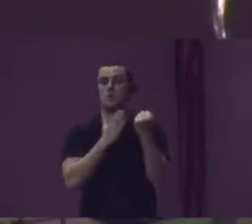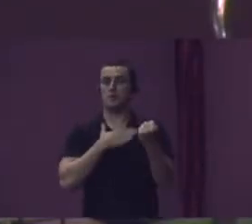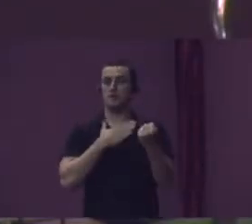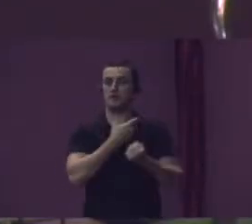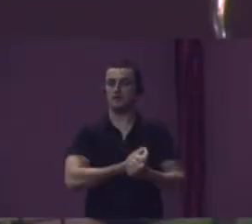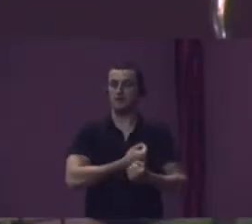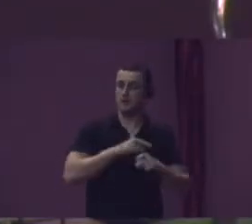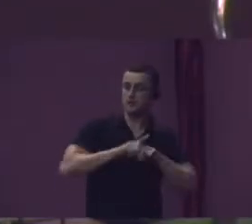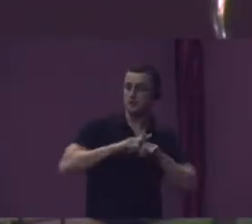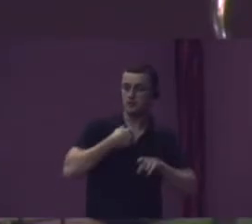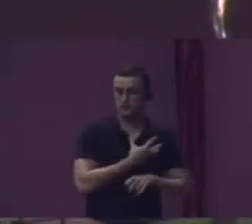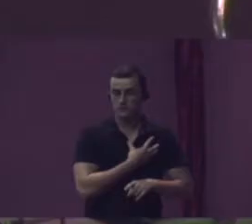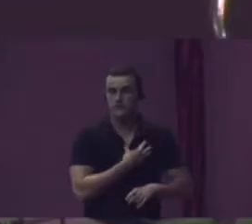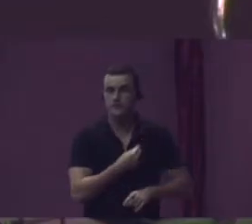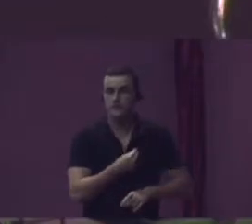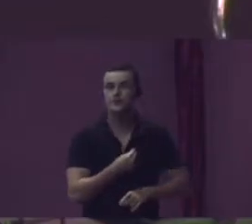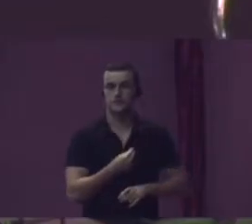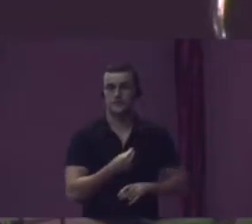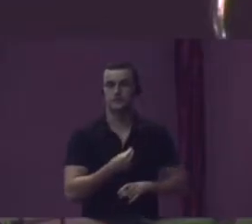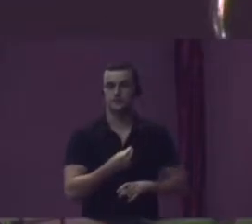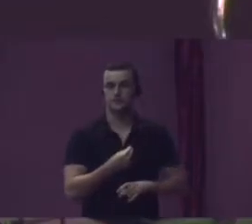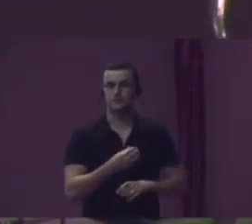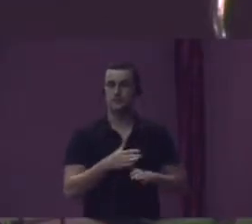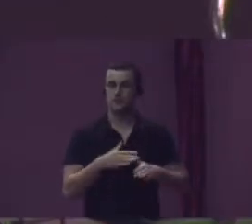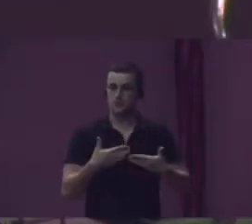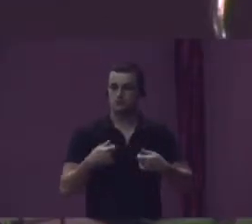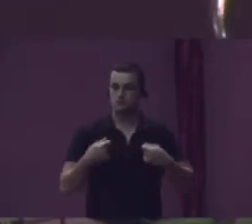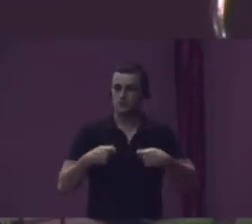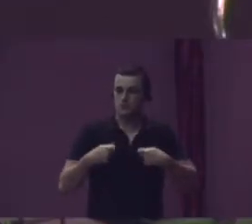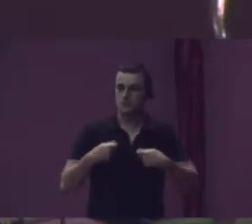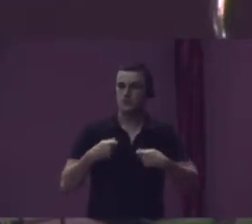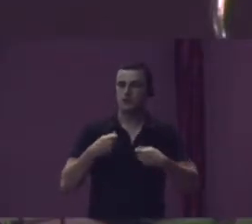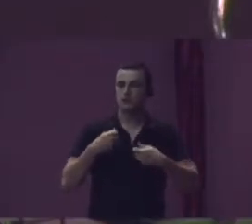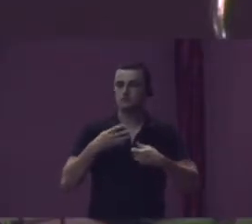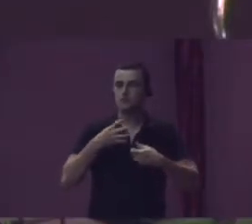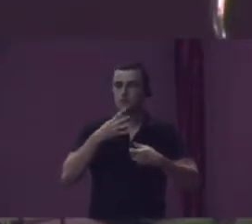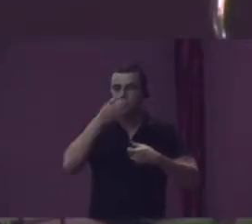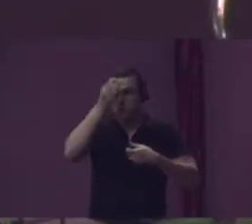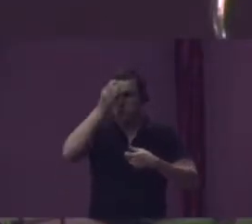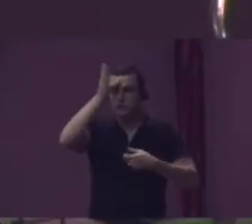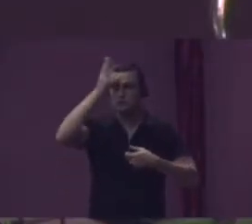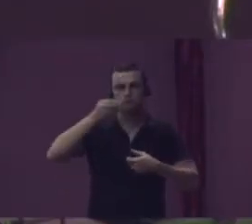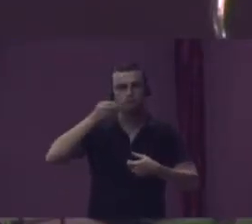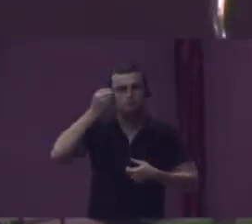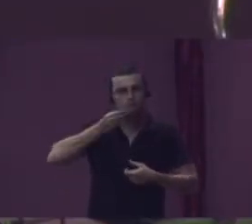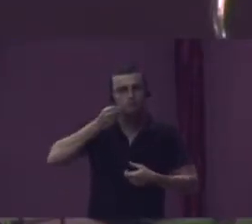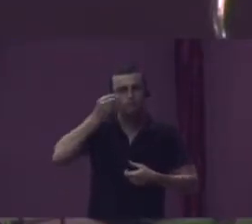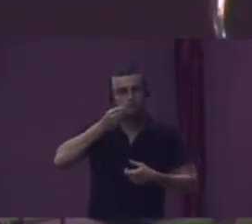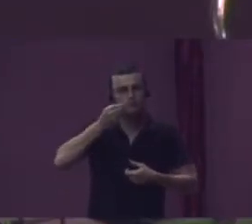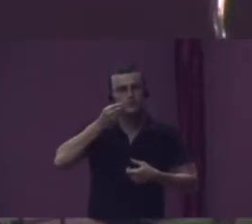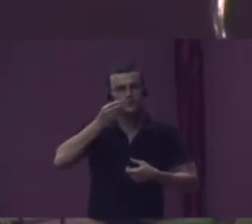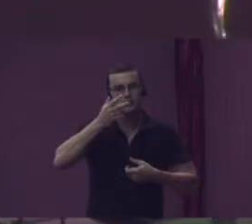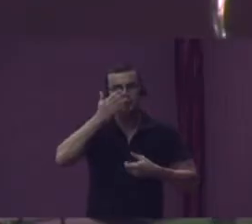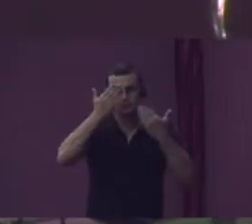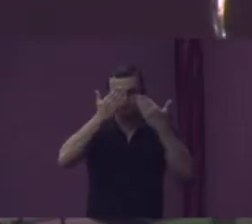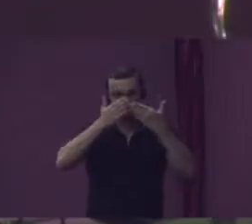expertise in order to do this and opened up their bodies to science in the hope of escaping biological